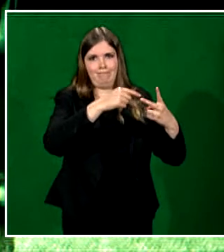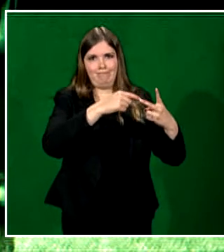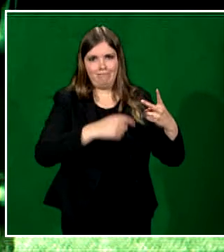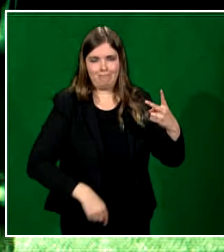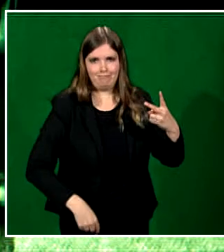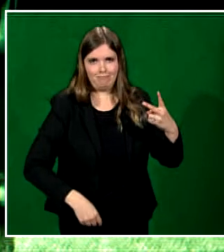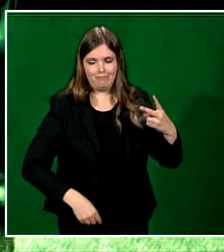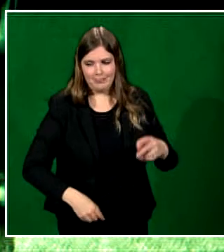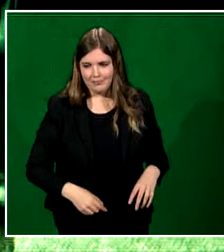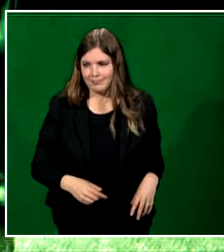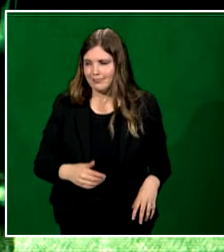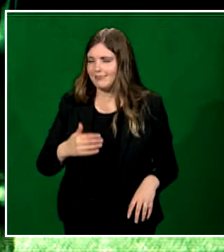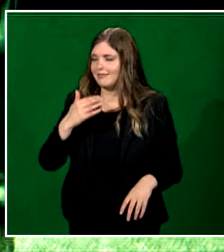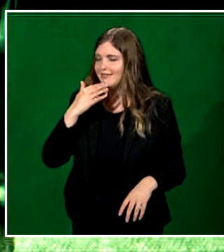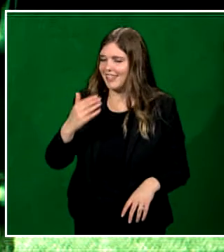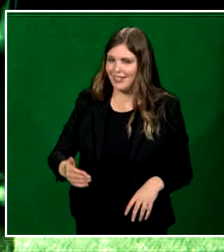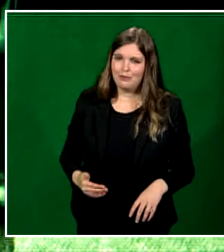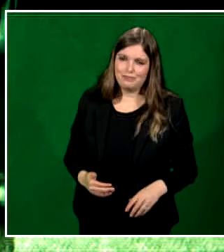Thank you.